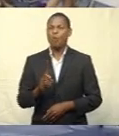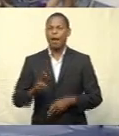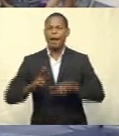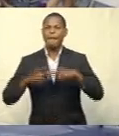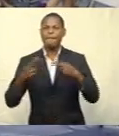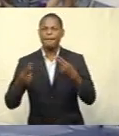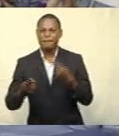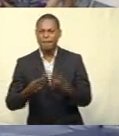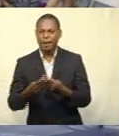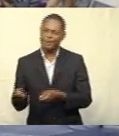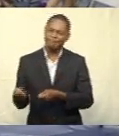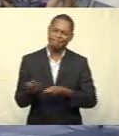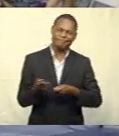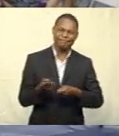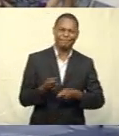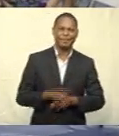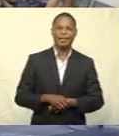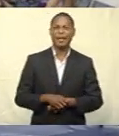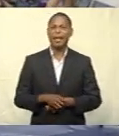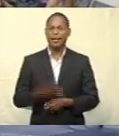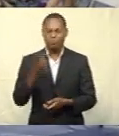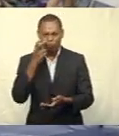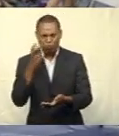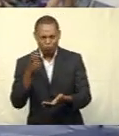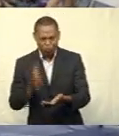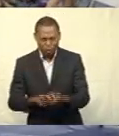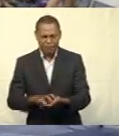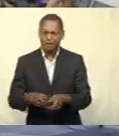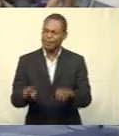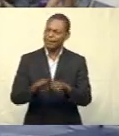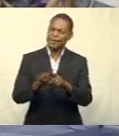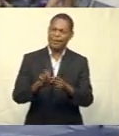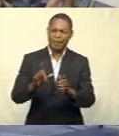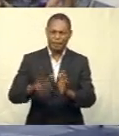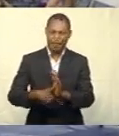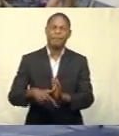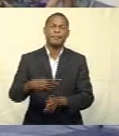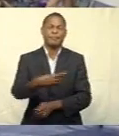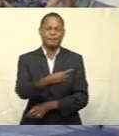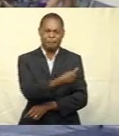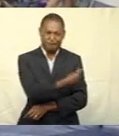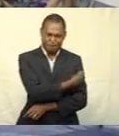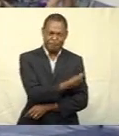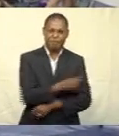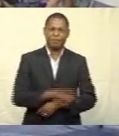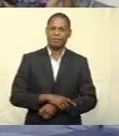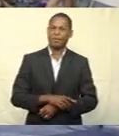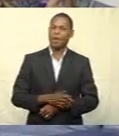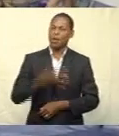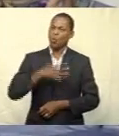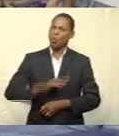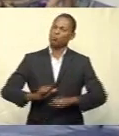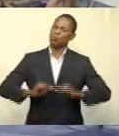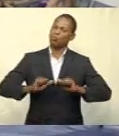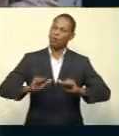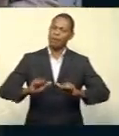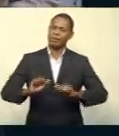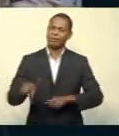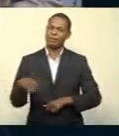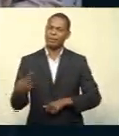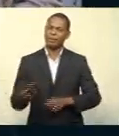is eligible can get registered and get vaccinated at the same time. Naturally, they just want to protect themselves from COVID-19.